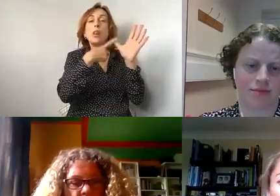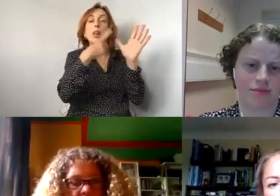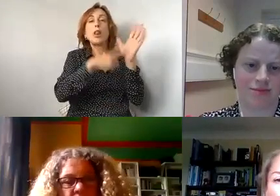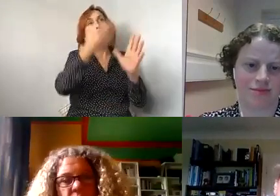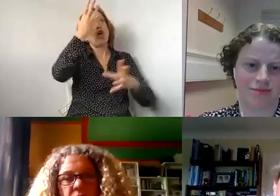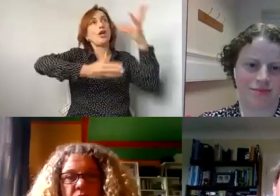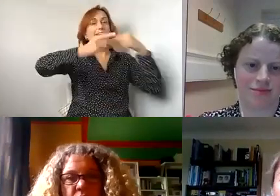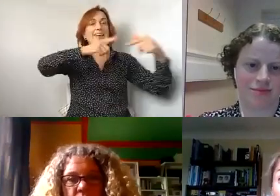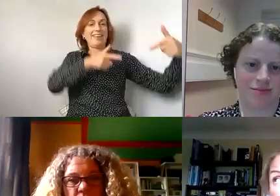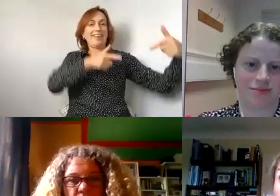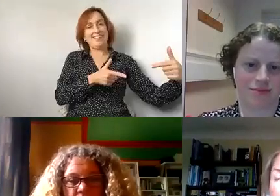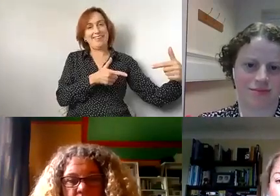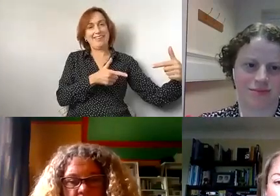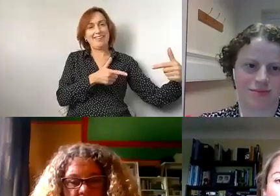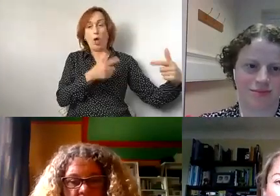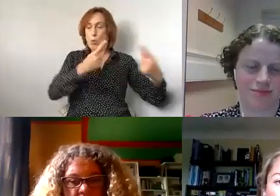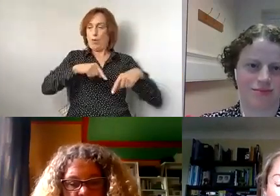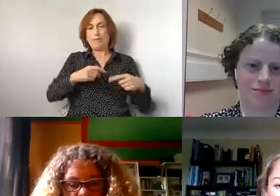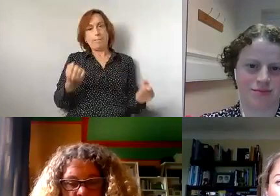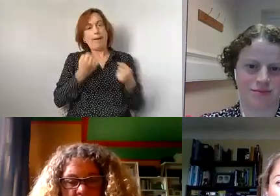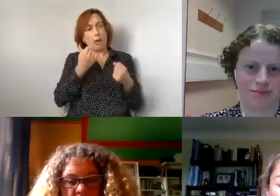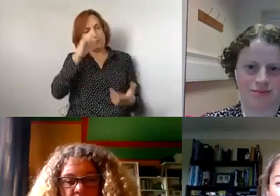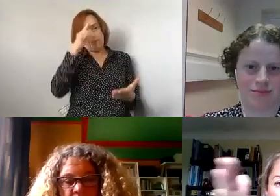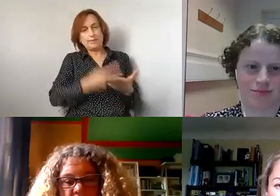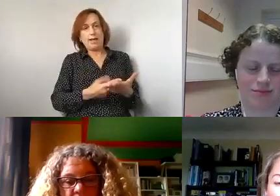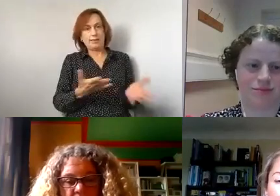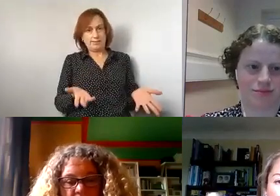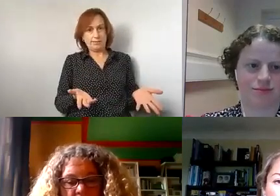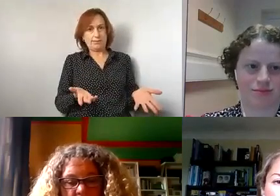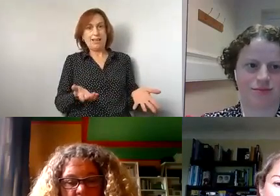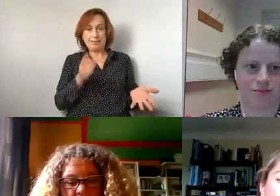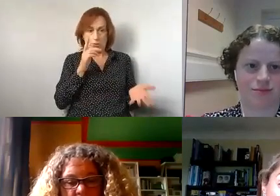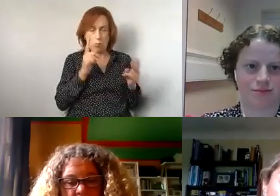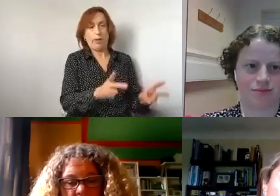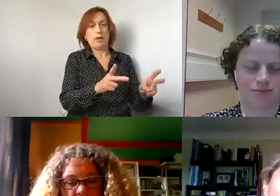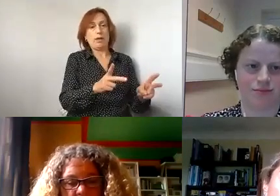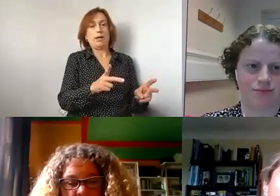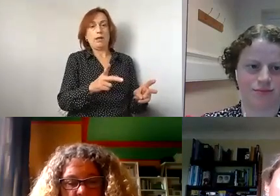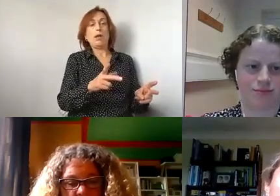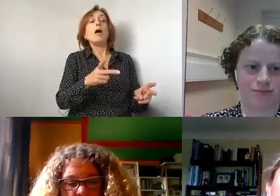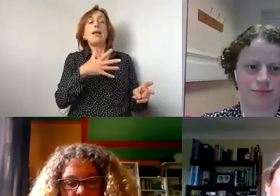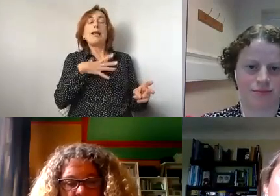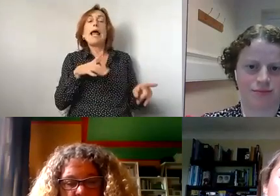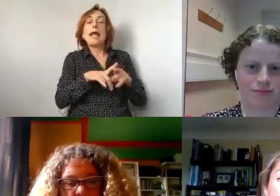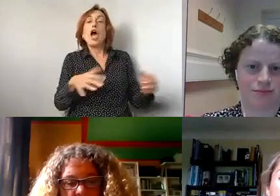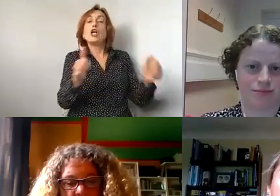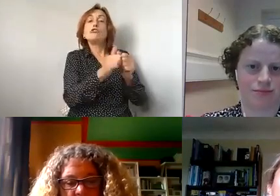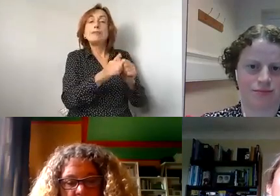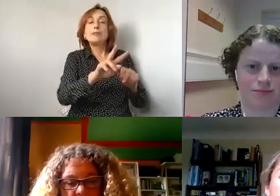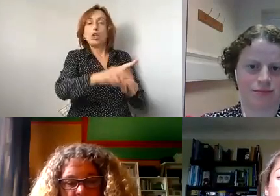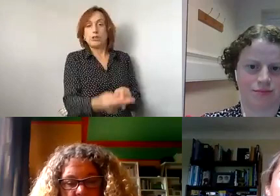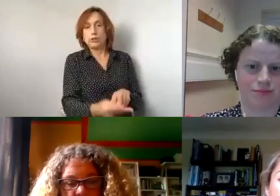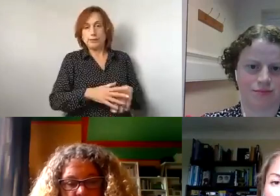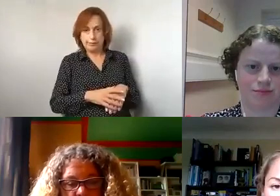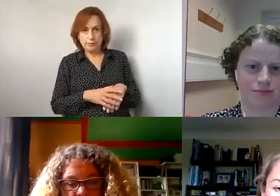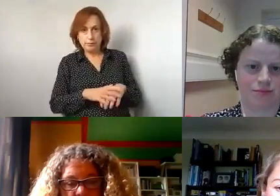grudging, if they had to be away, actually this is a quality agreed alternative, without opening that to